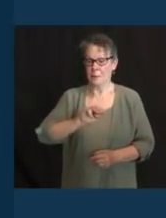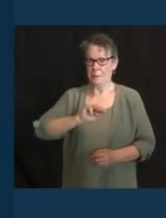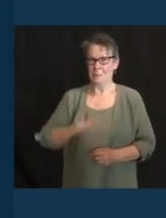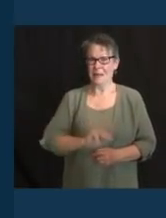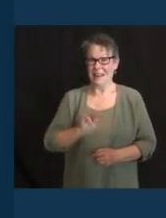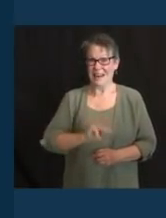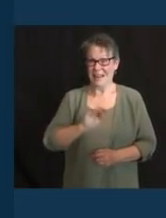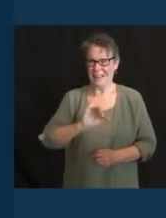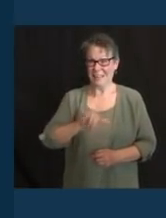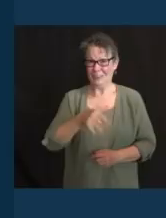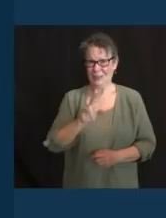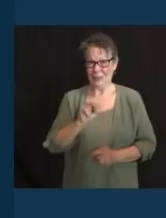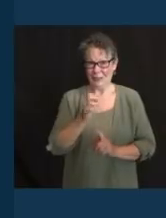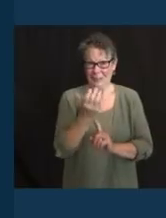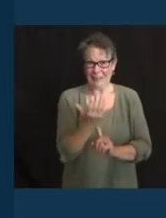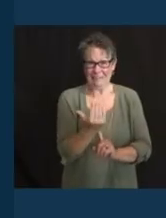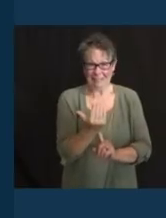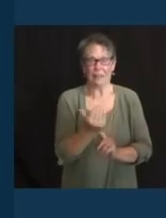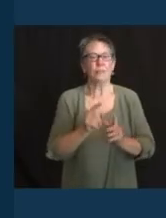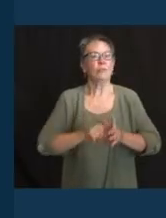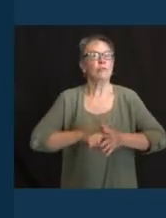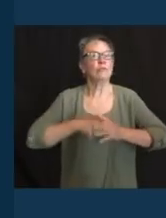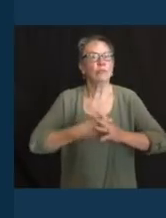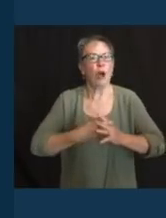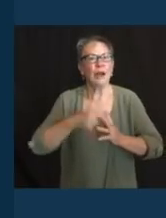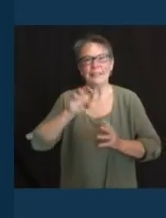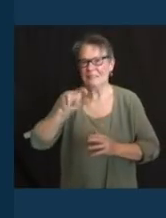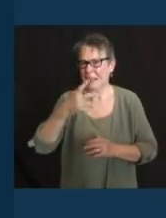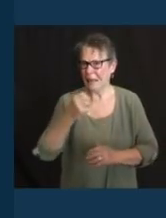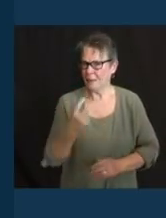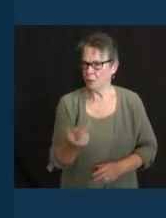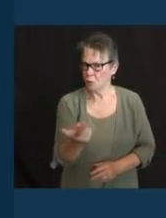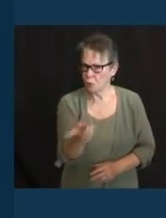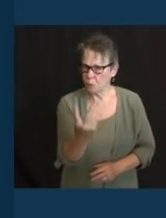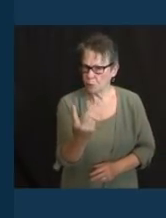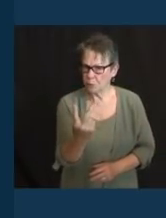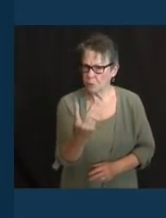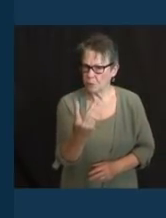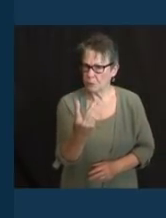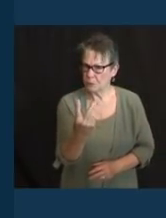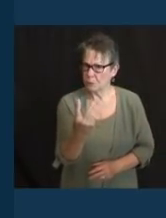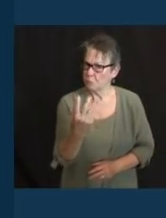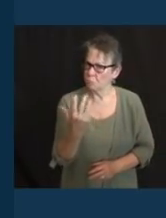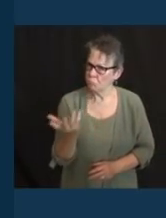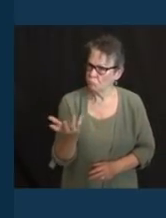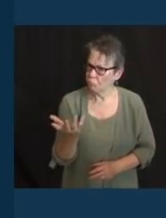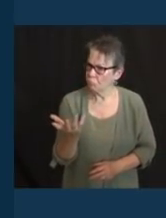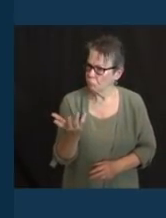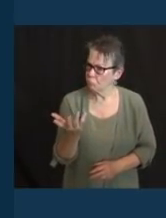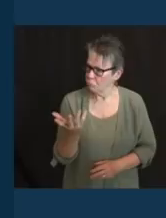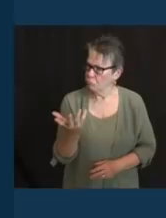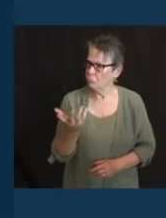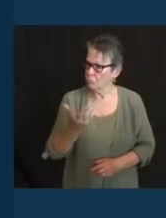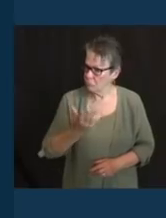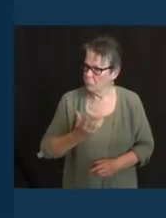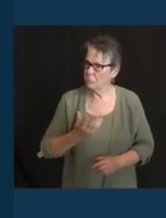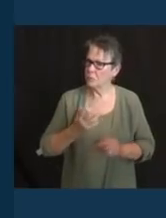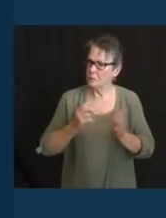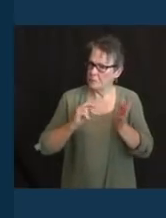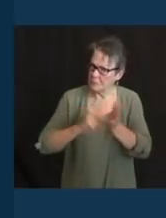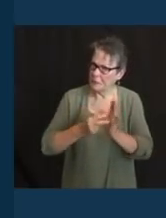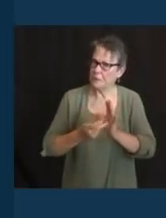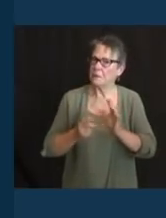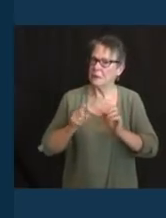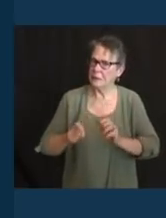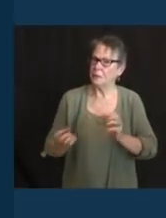tracers. Each step of our restart will be accompanied by the onboarding of new contact tracers. As